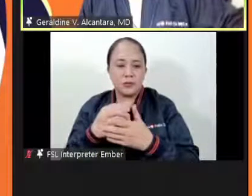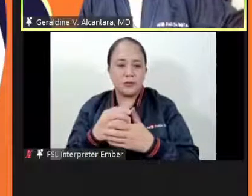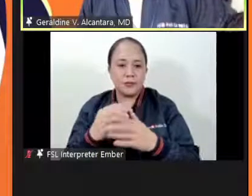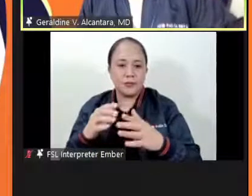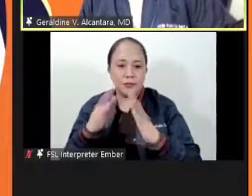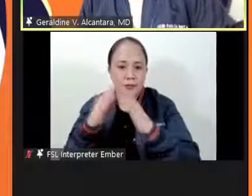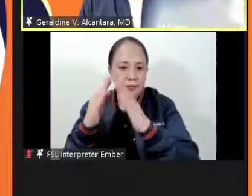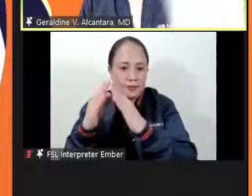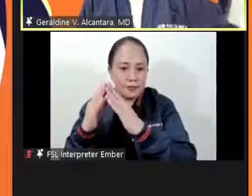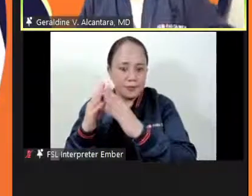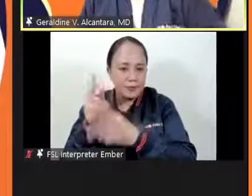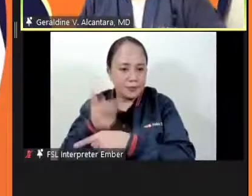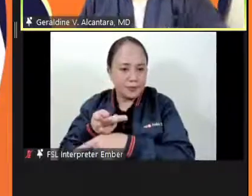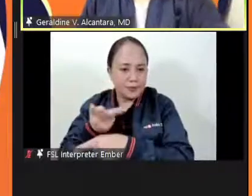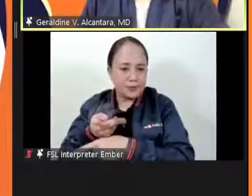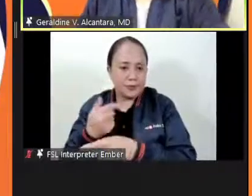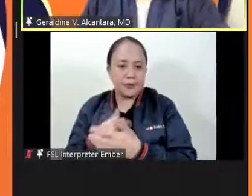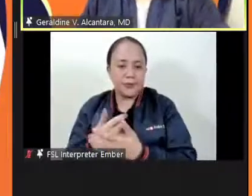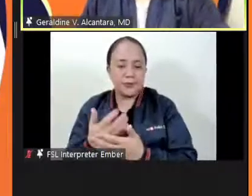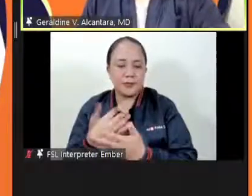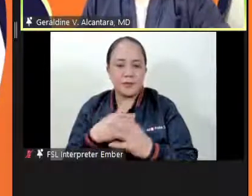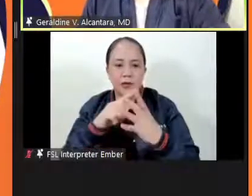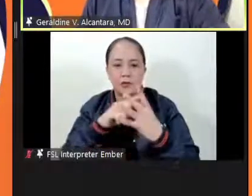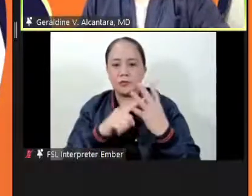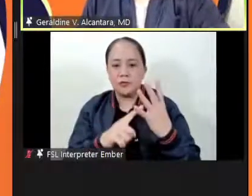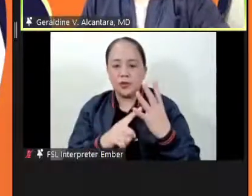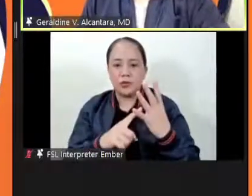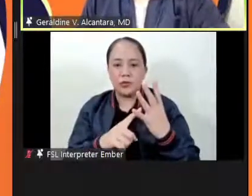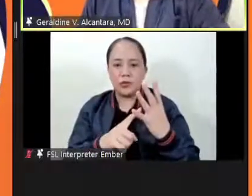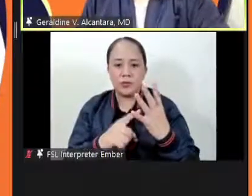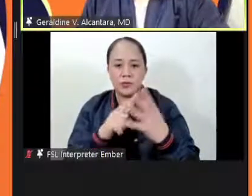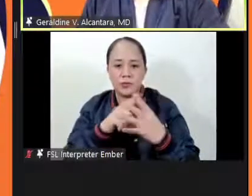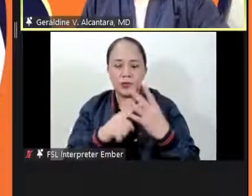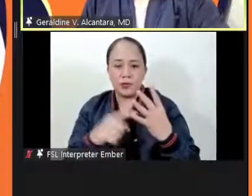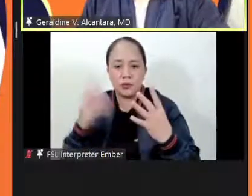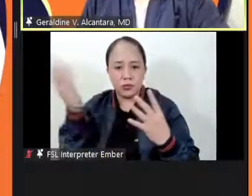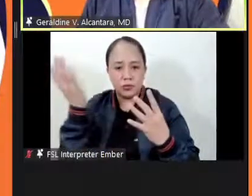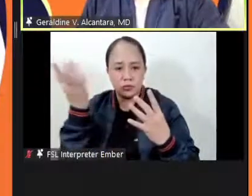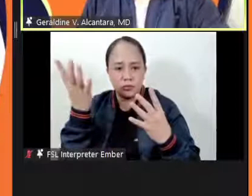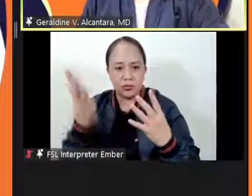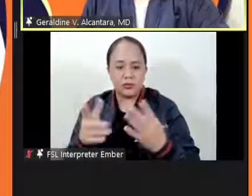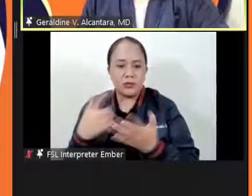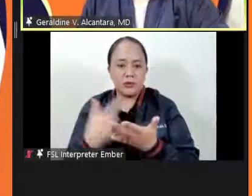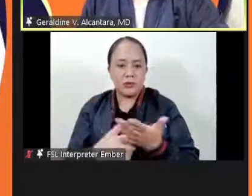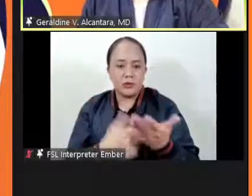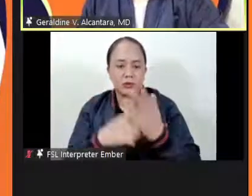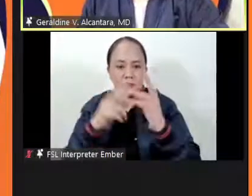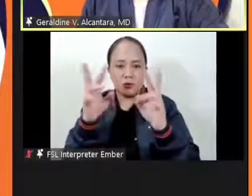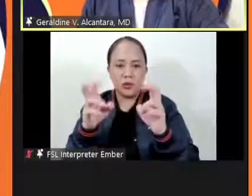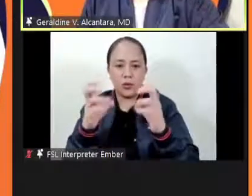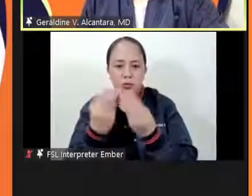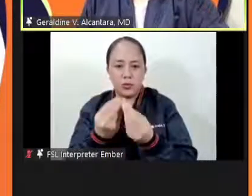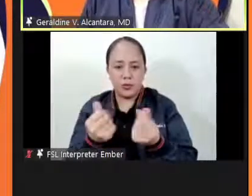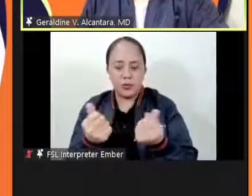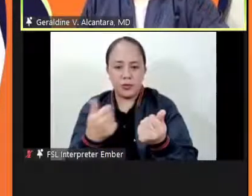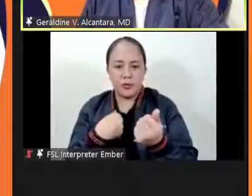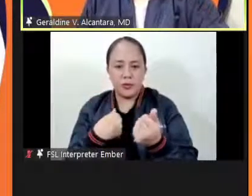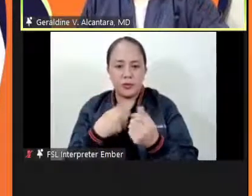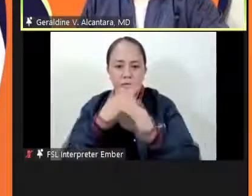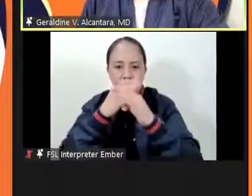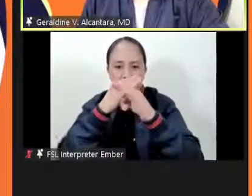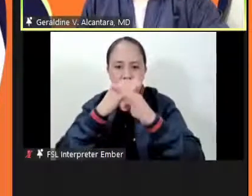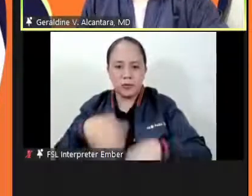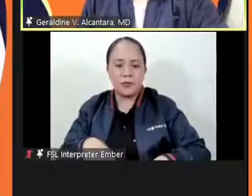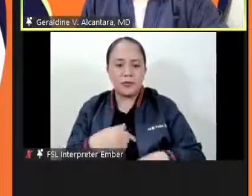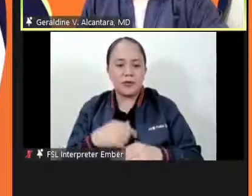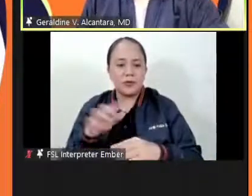We have 4 resource speakers, resource person, each discussing how we are addressing and breaking barriers in